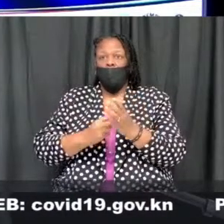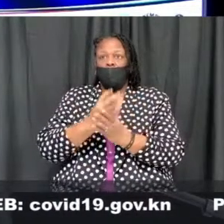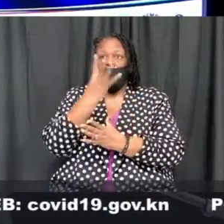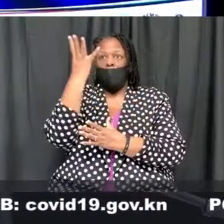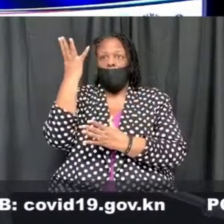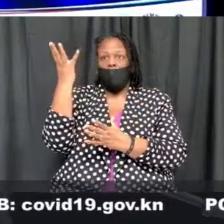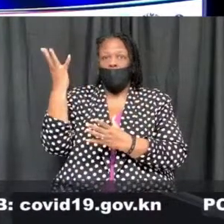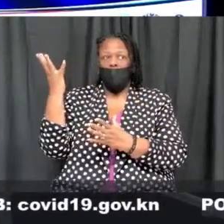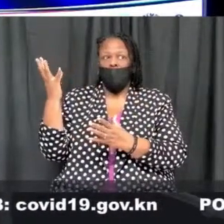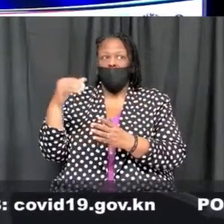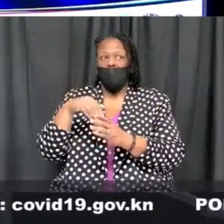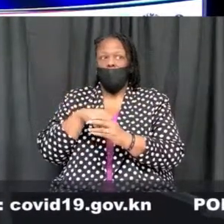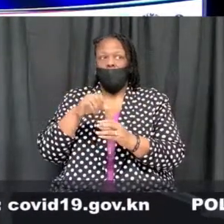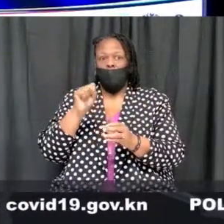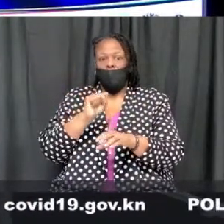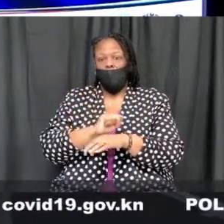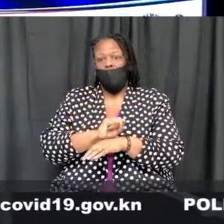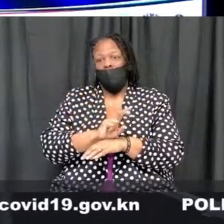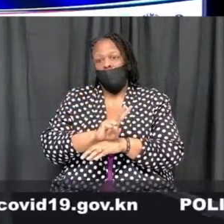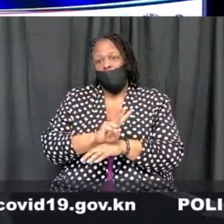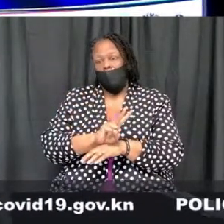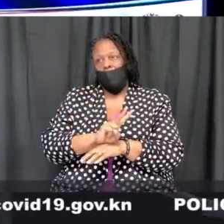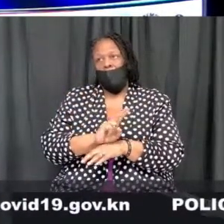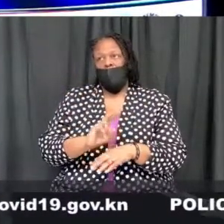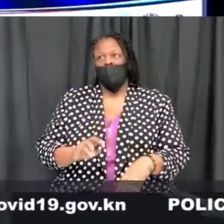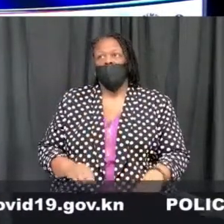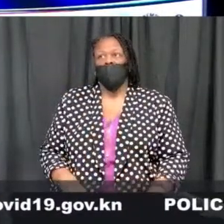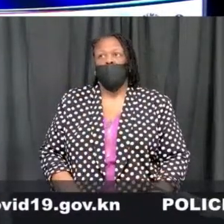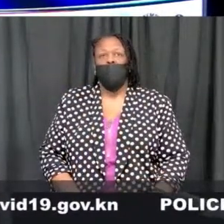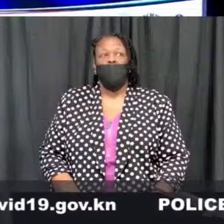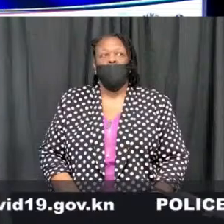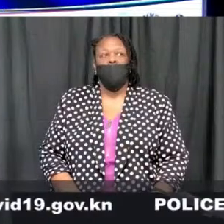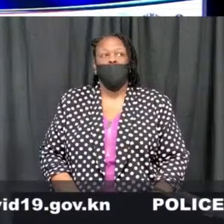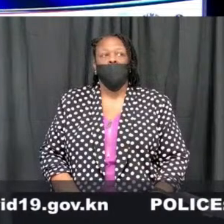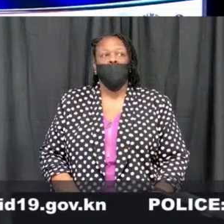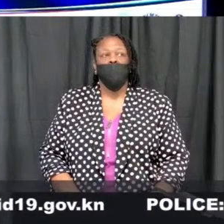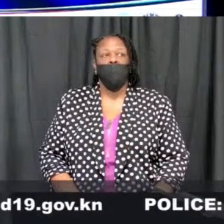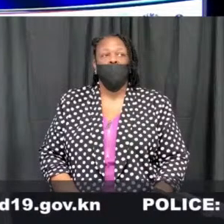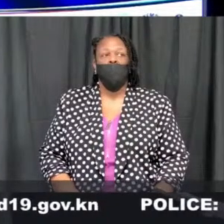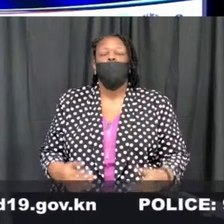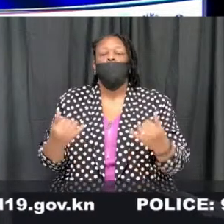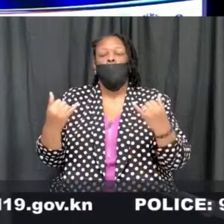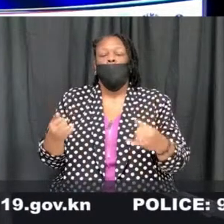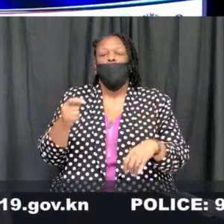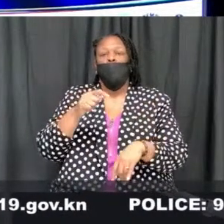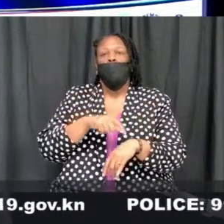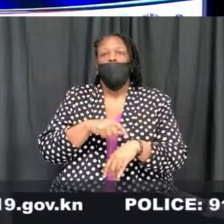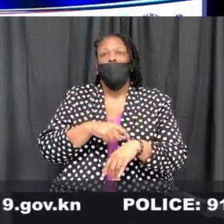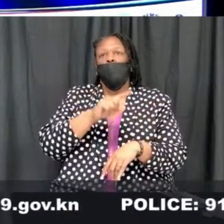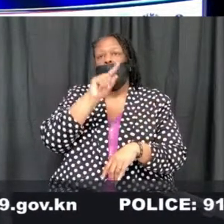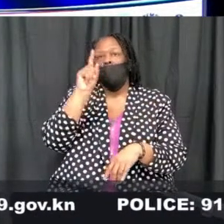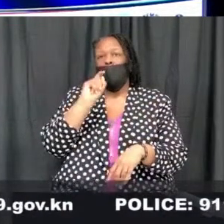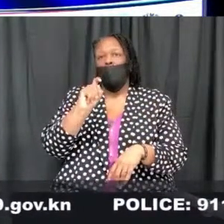the majority of my questions today are from Vaughan Radio in Nevis.